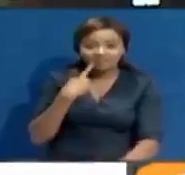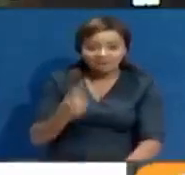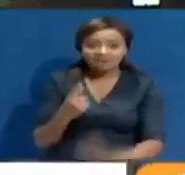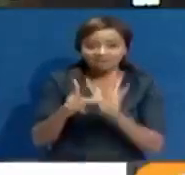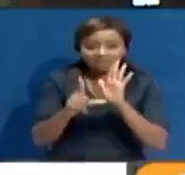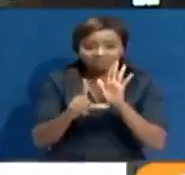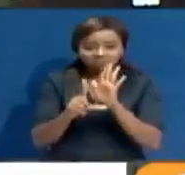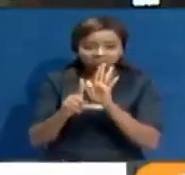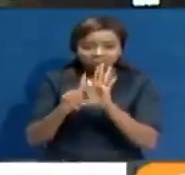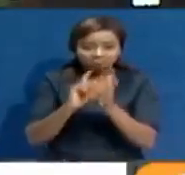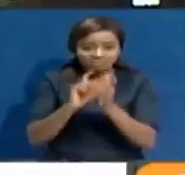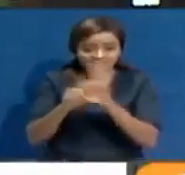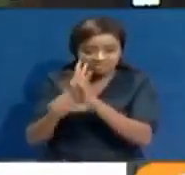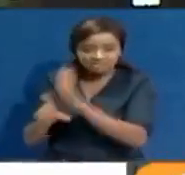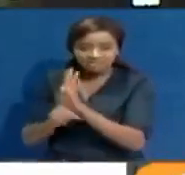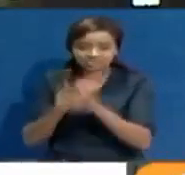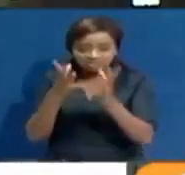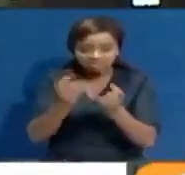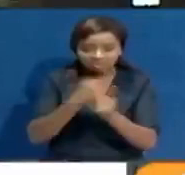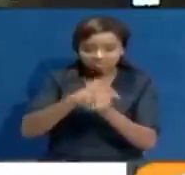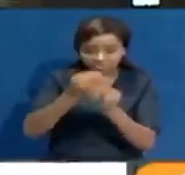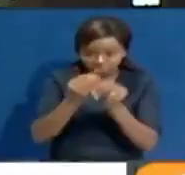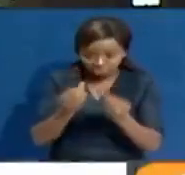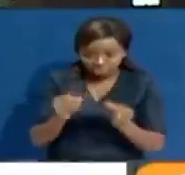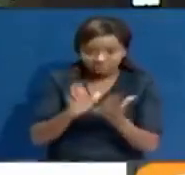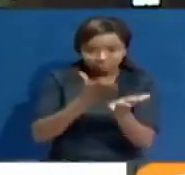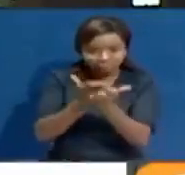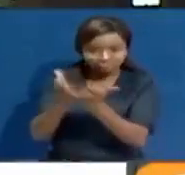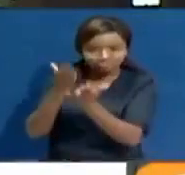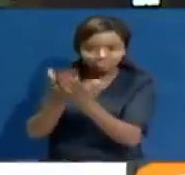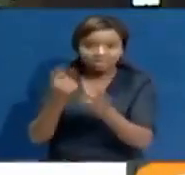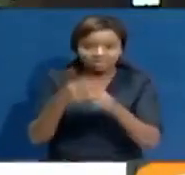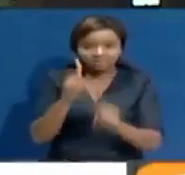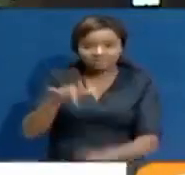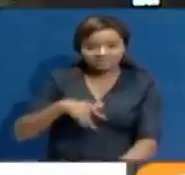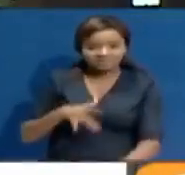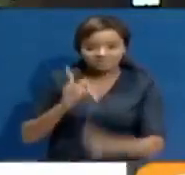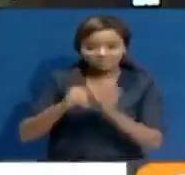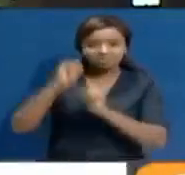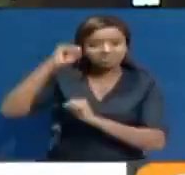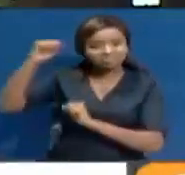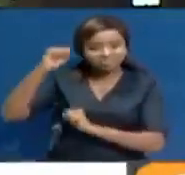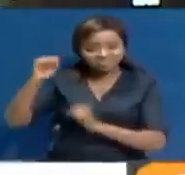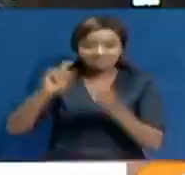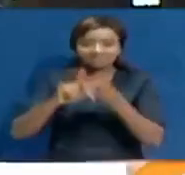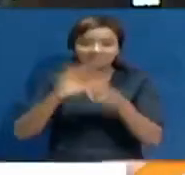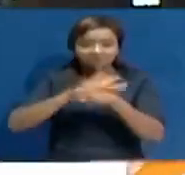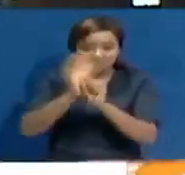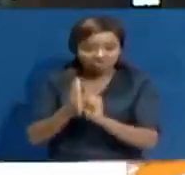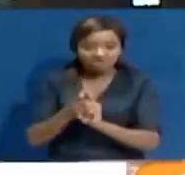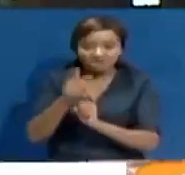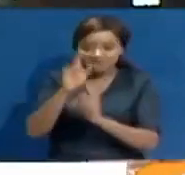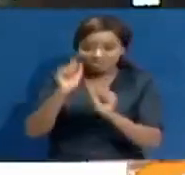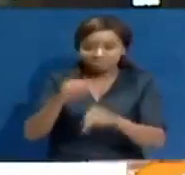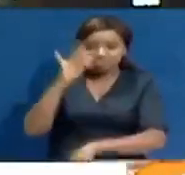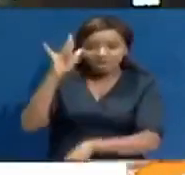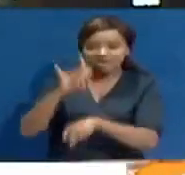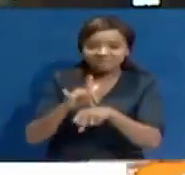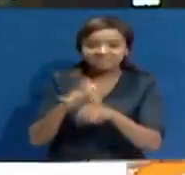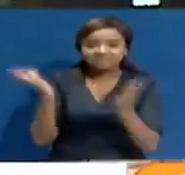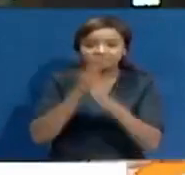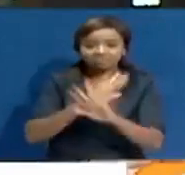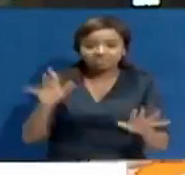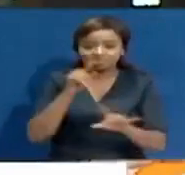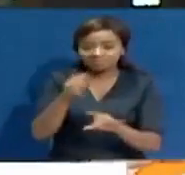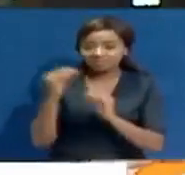pieces of legislation that need to be finalized, but he's resigned to the fate that politics and COVID-19 may highly affect the